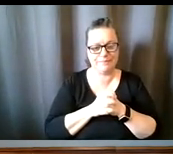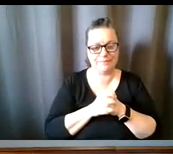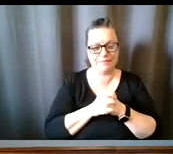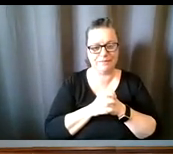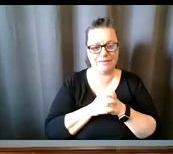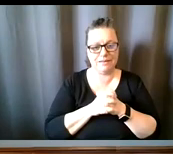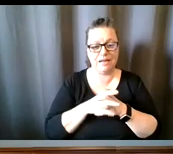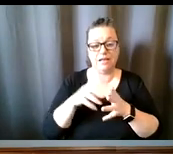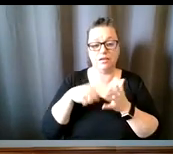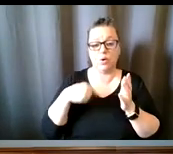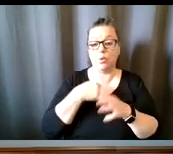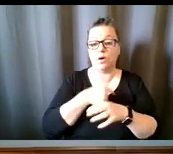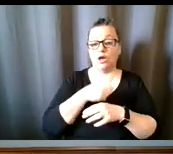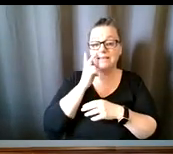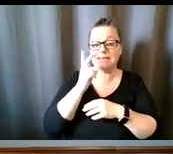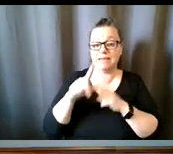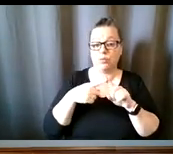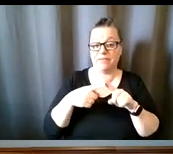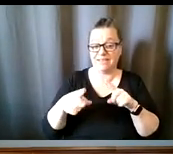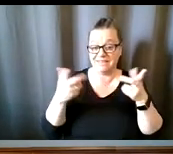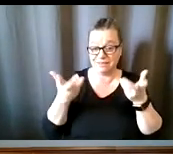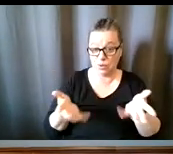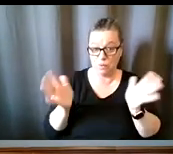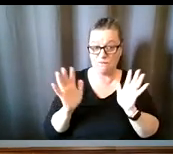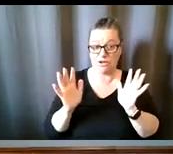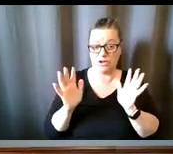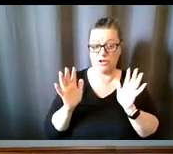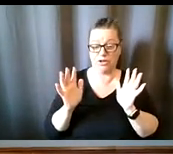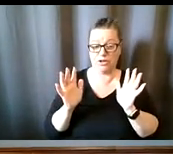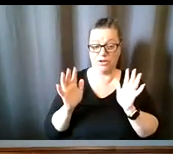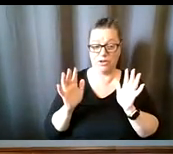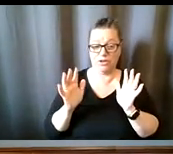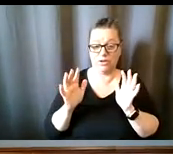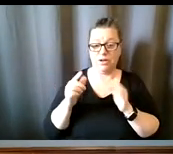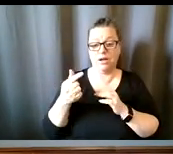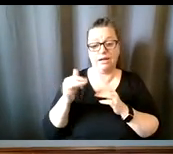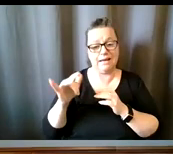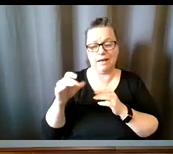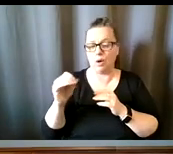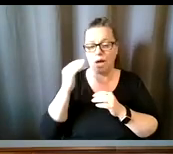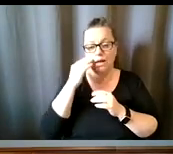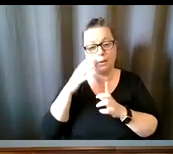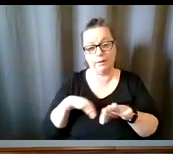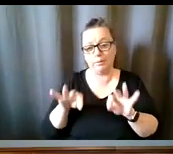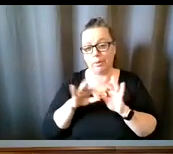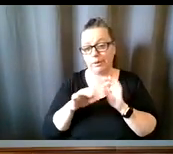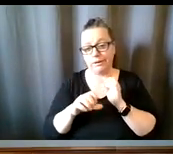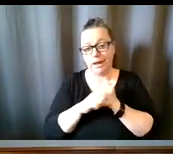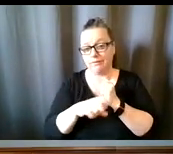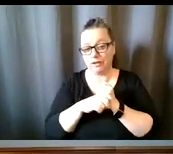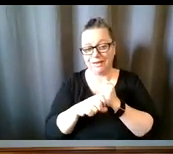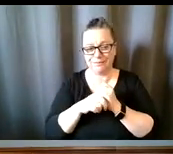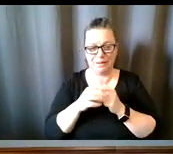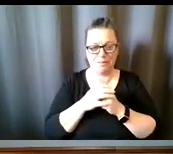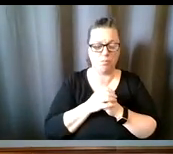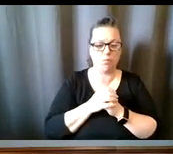But what we're going to see here when this is over, Geico is an important ad going along with the